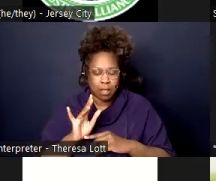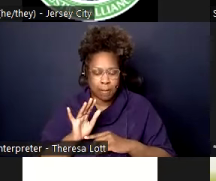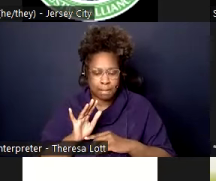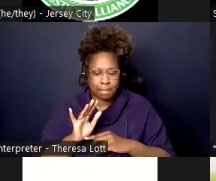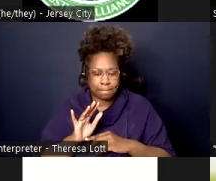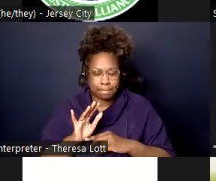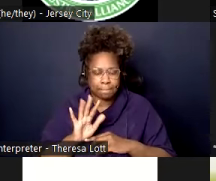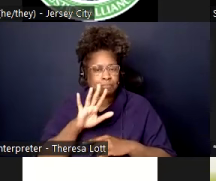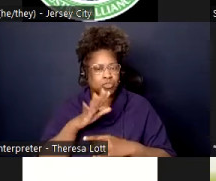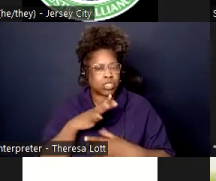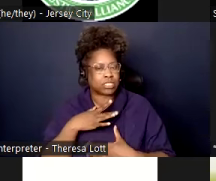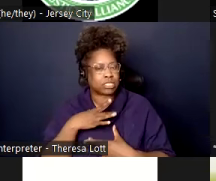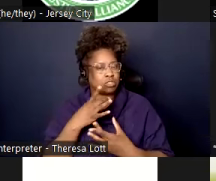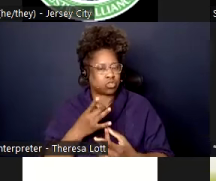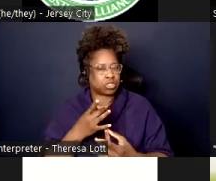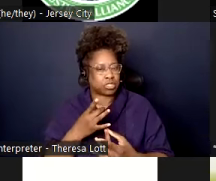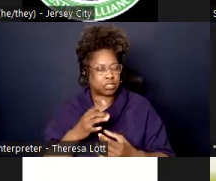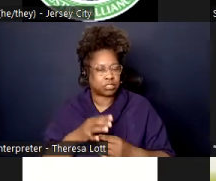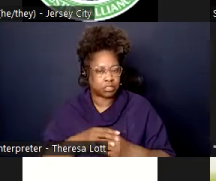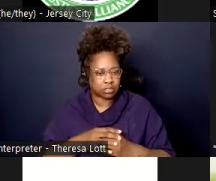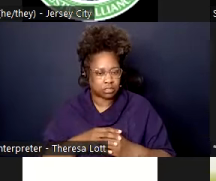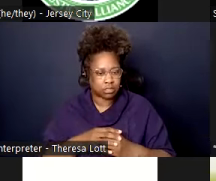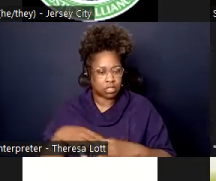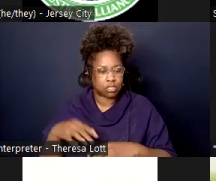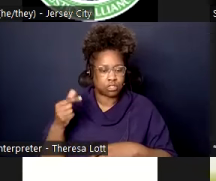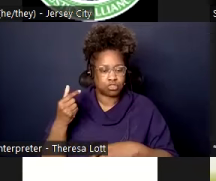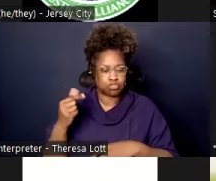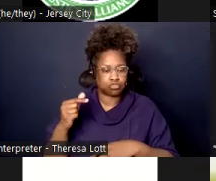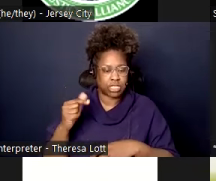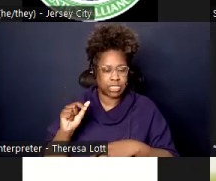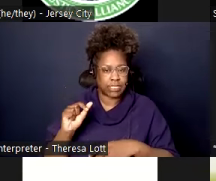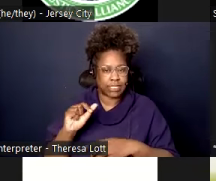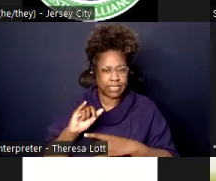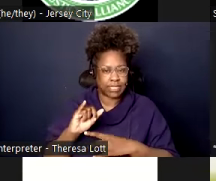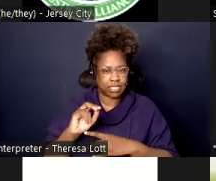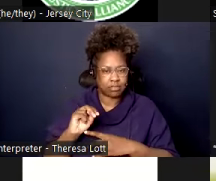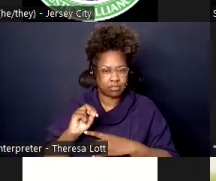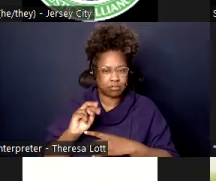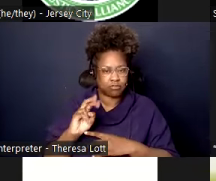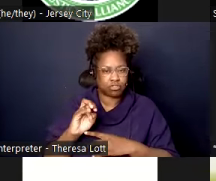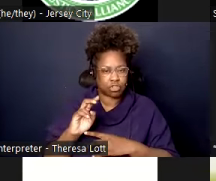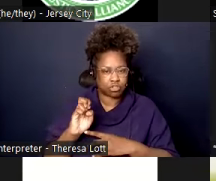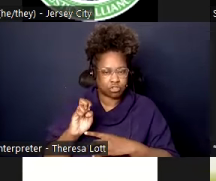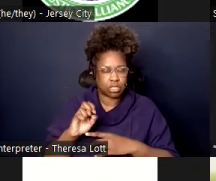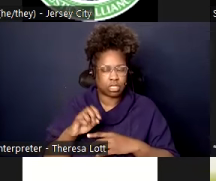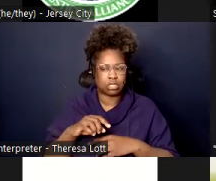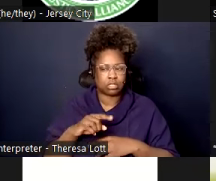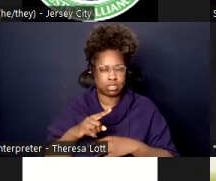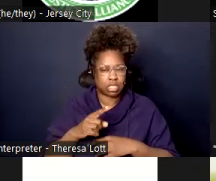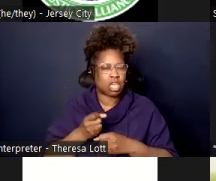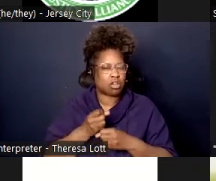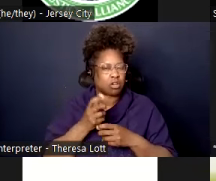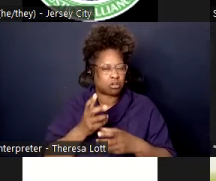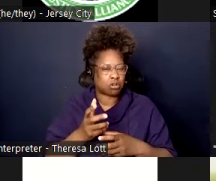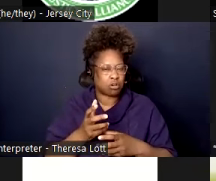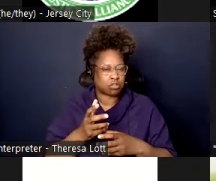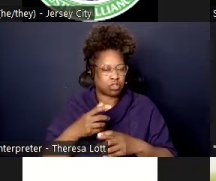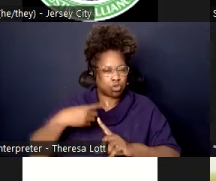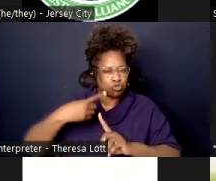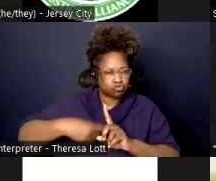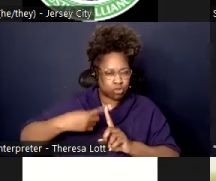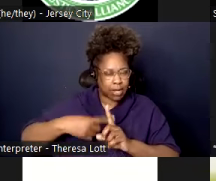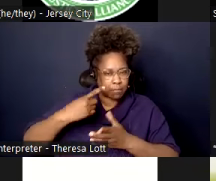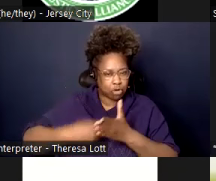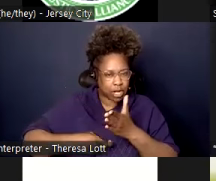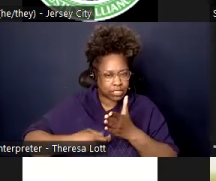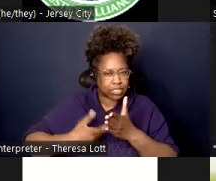In Jersey City, there's been a lot of development for green infrastructure, and a lot of development has caused a lot of displacement. Rent prices have gone up in